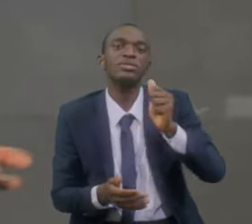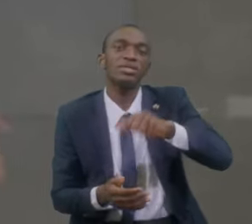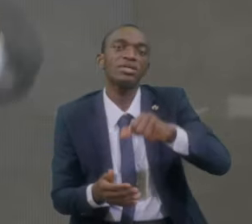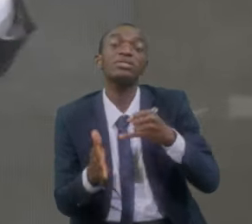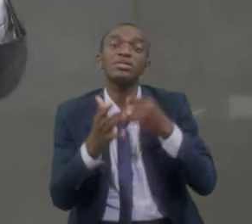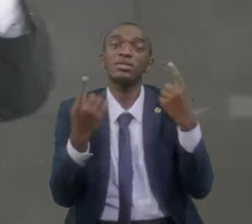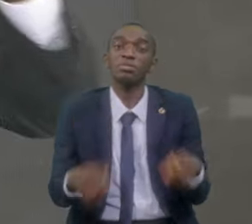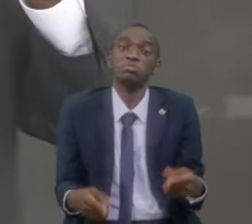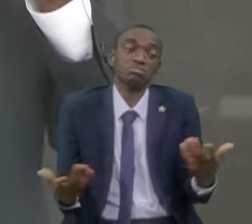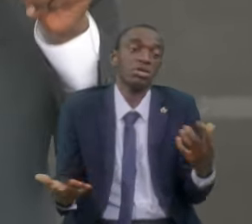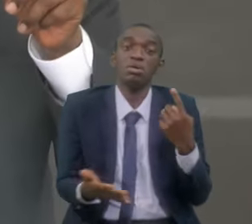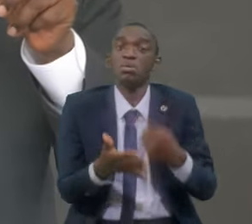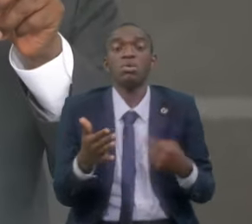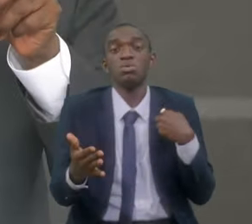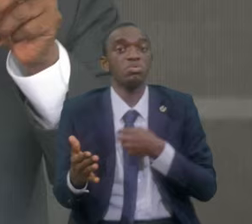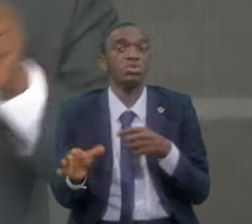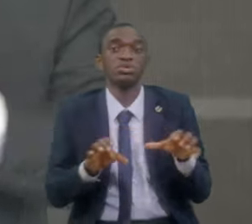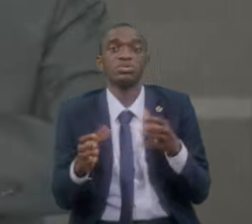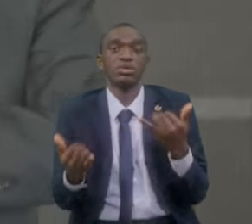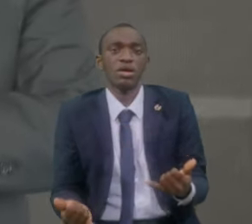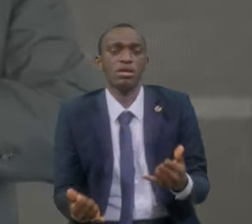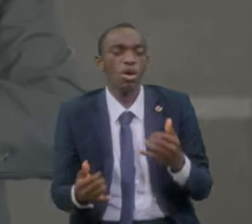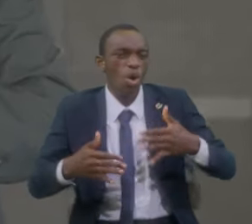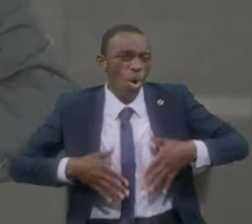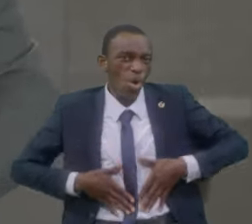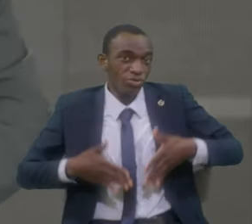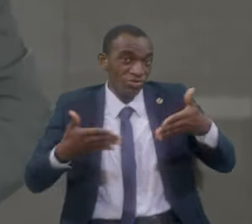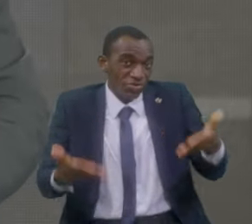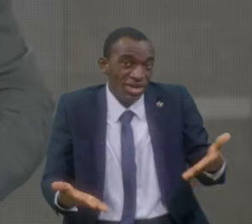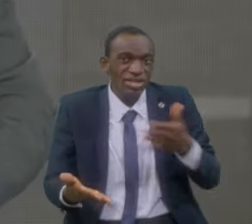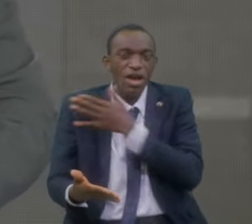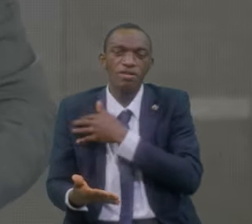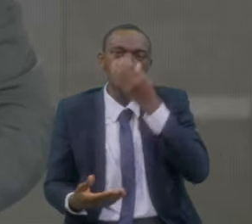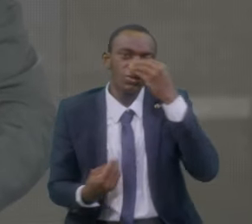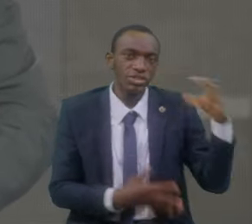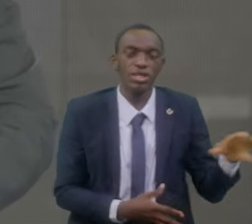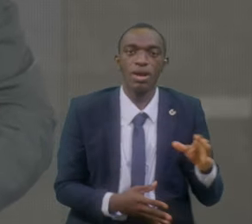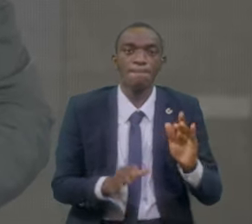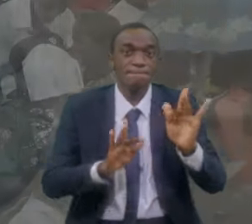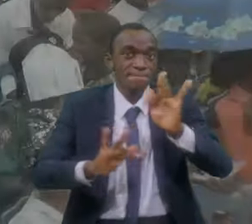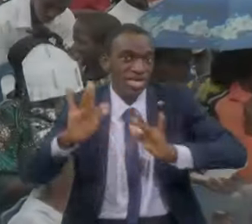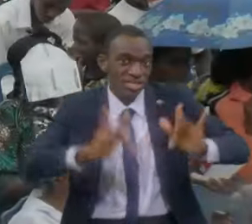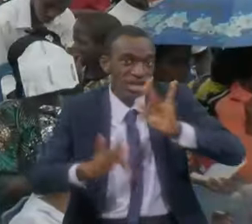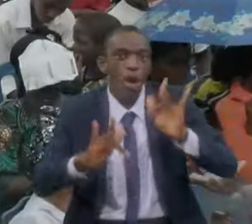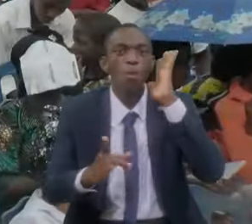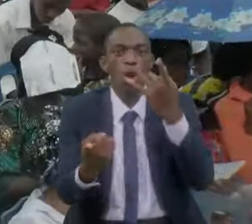going to do now? Confess and forsake. Mercy will come to you.